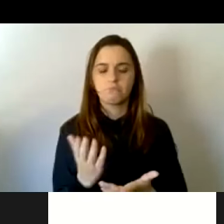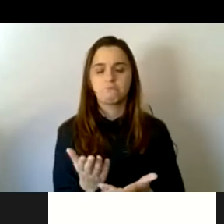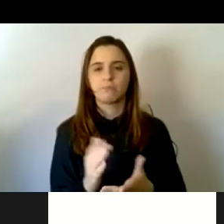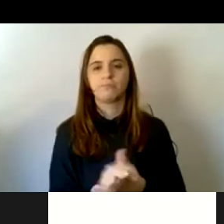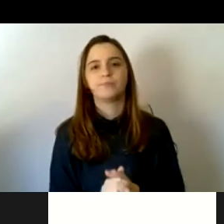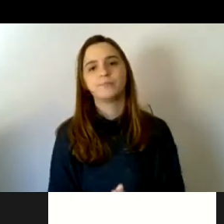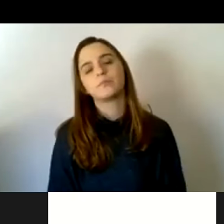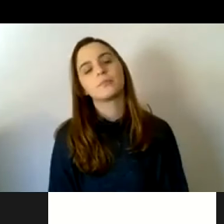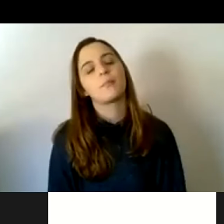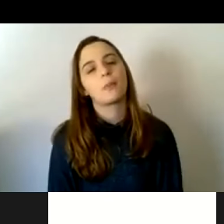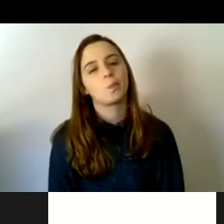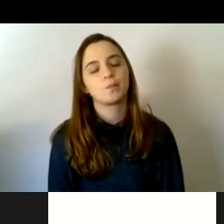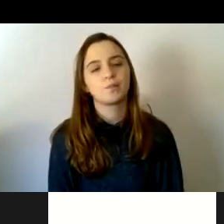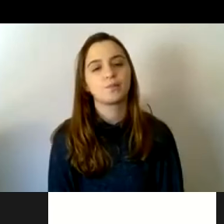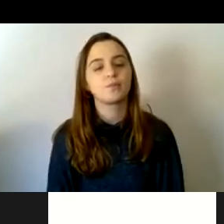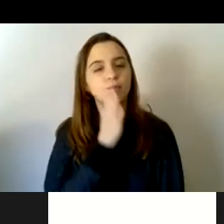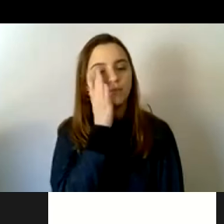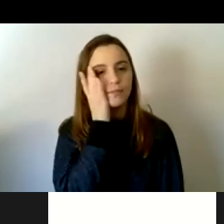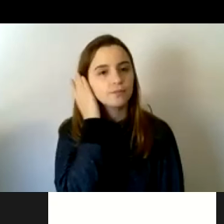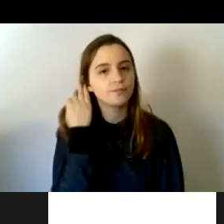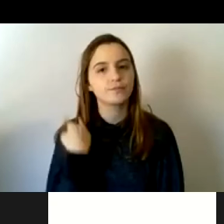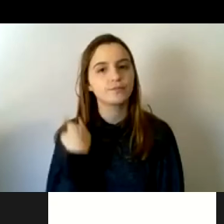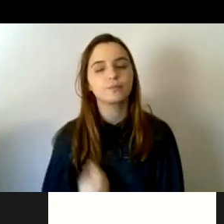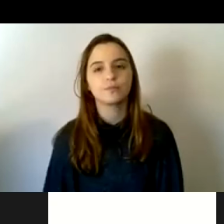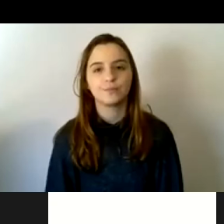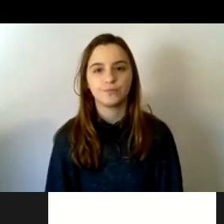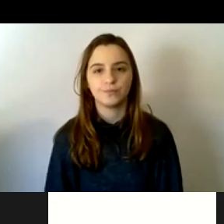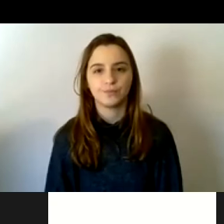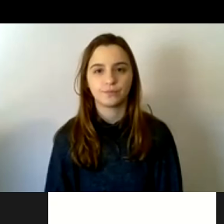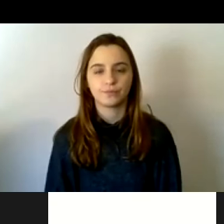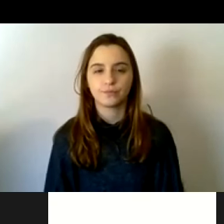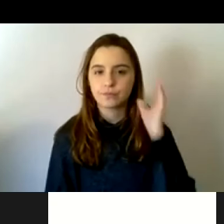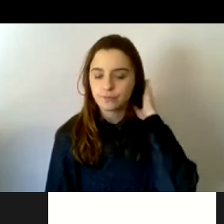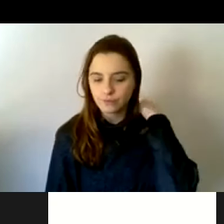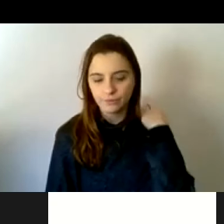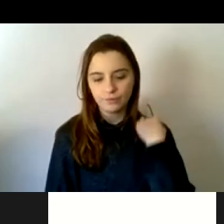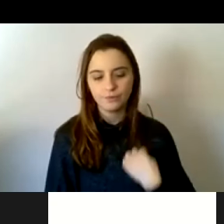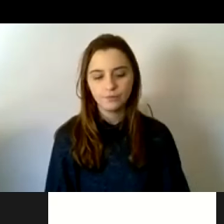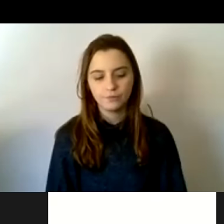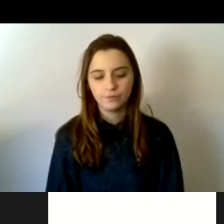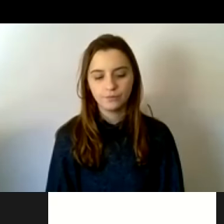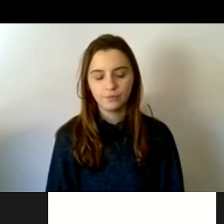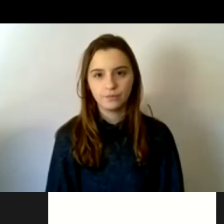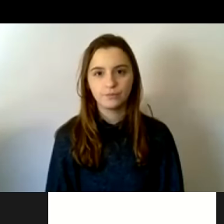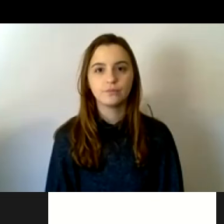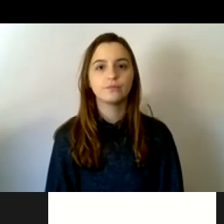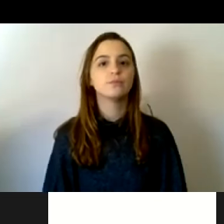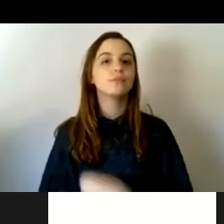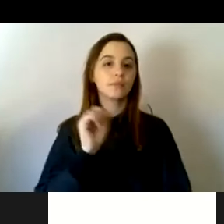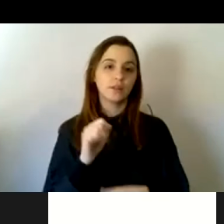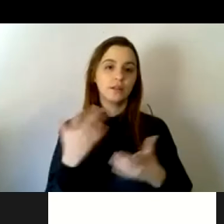Thomas Braga, would you care to share your Yes, idea? I mean, of course we should, it's a duty of a university